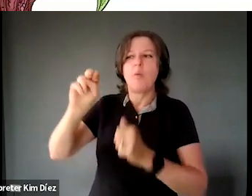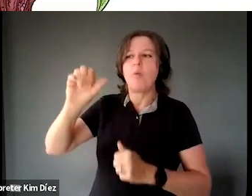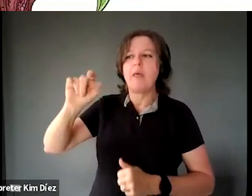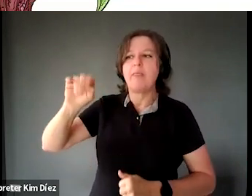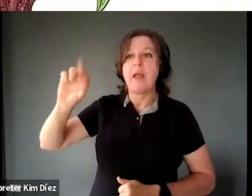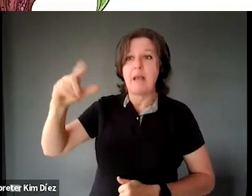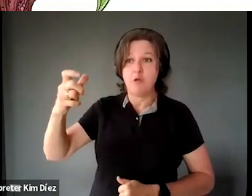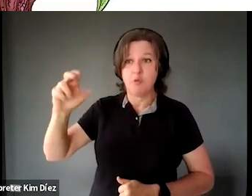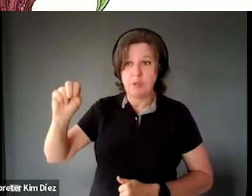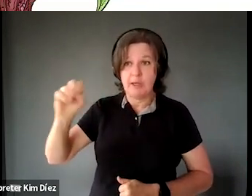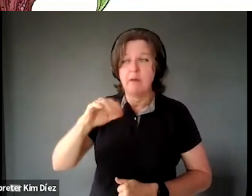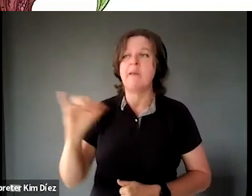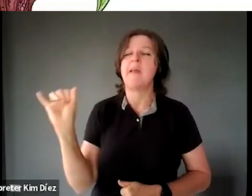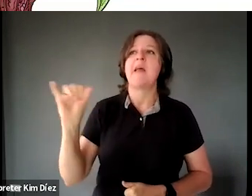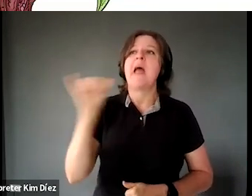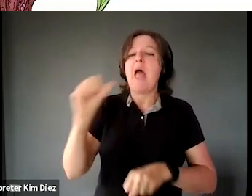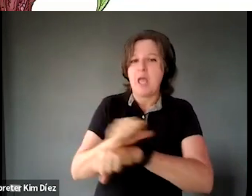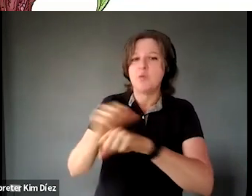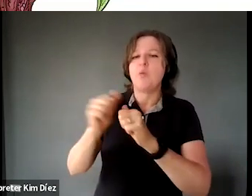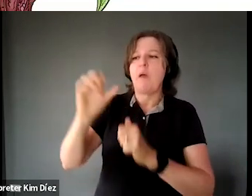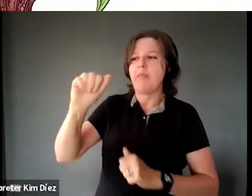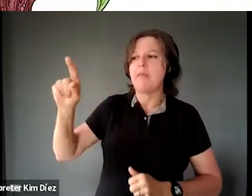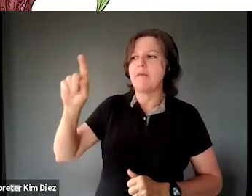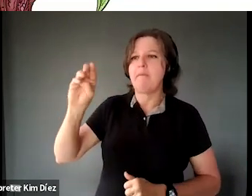nitrogen, and we're also working,